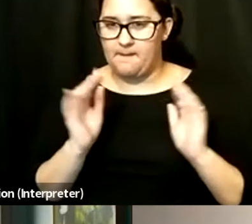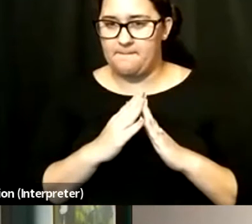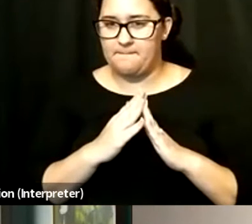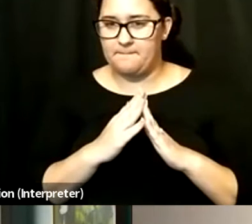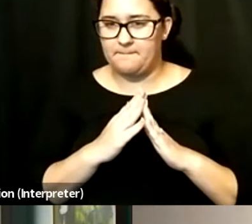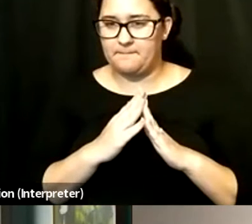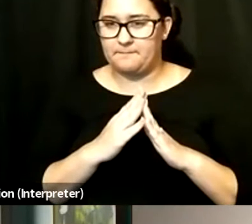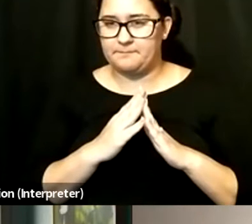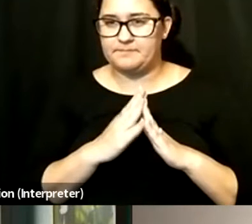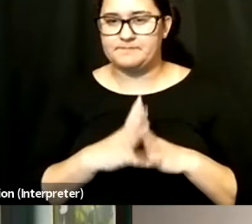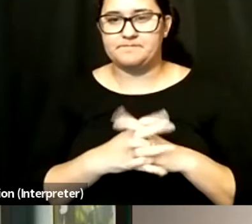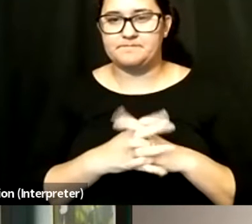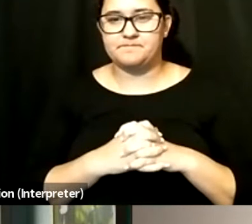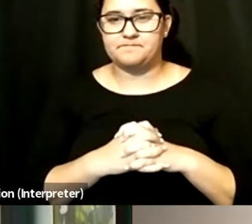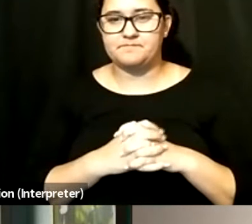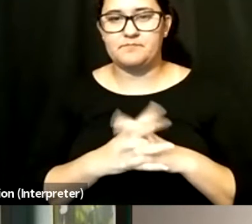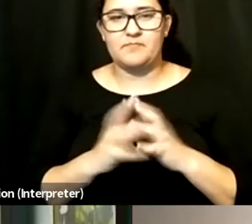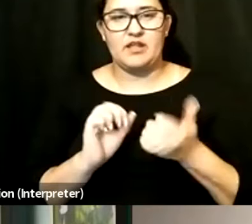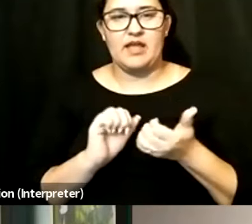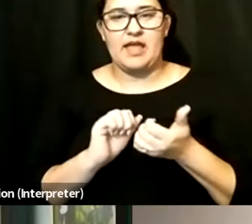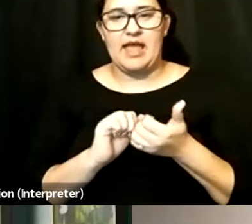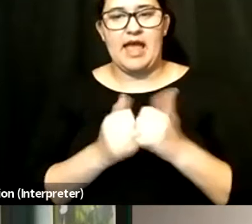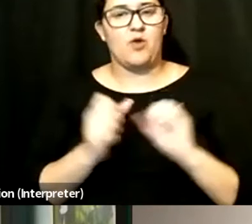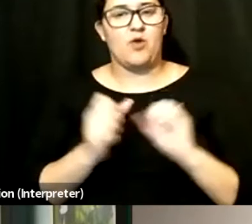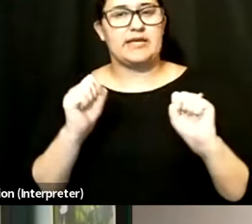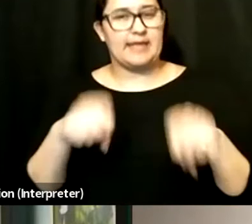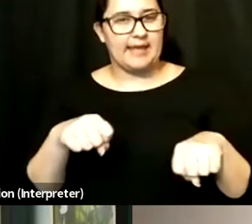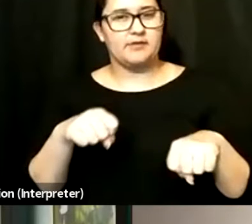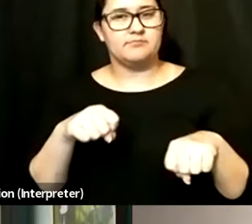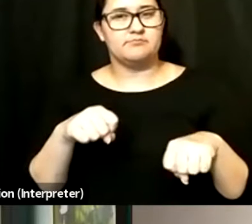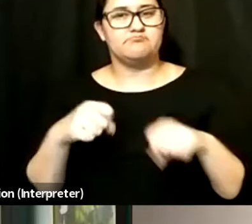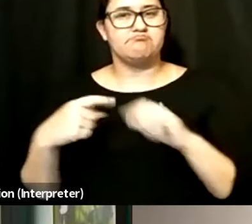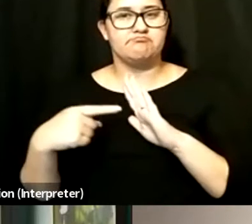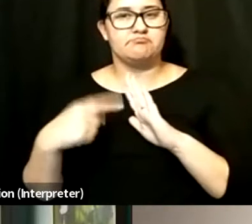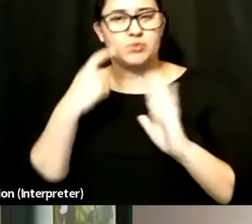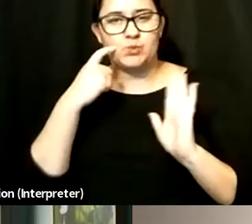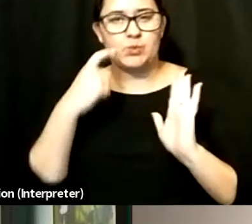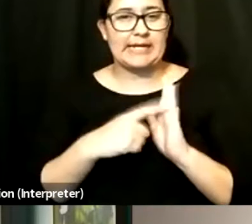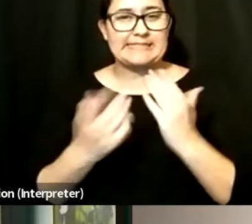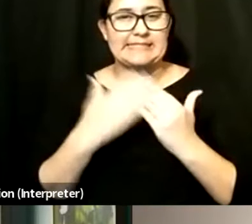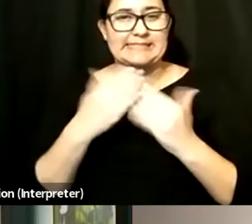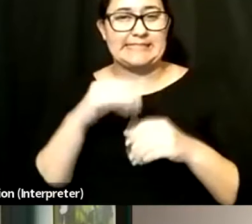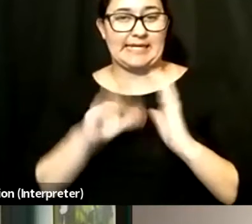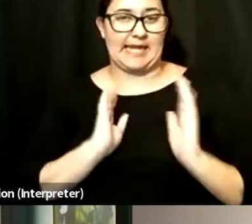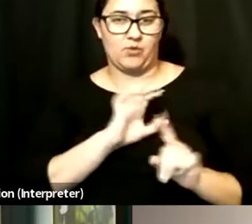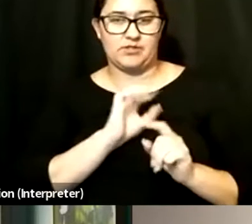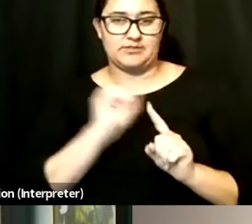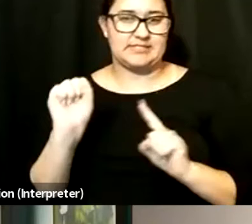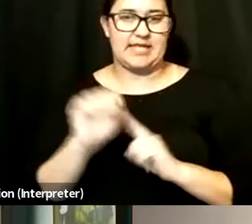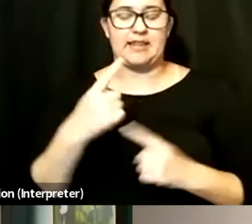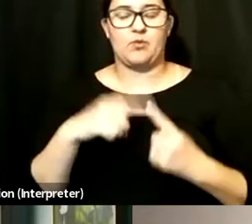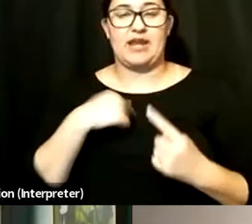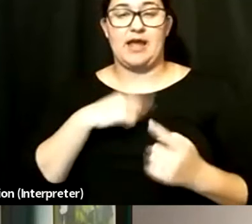pervasive ableism is within our society. And so when I talk about ableism and the experiences that